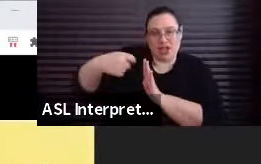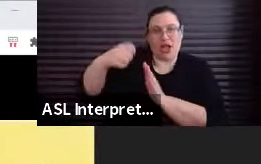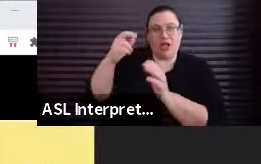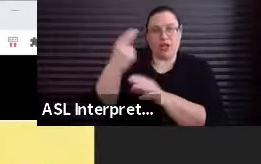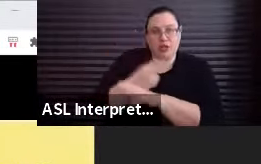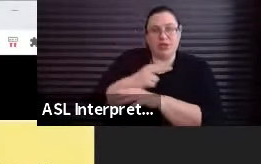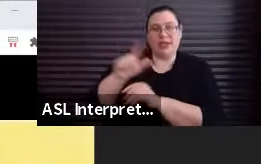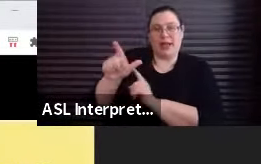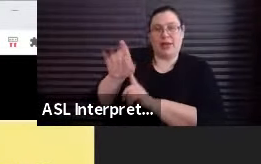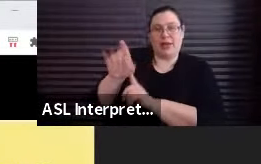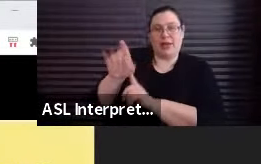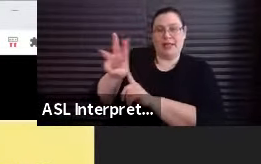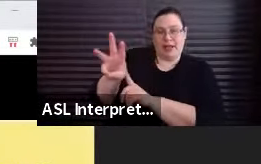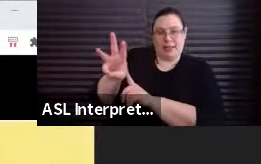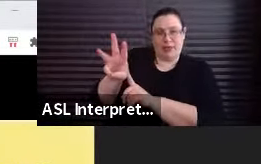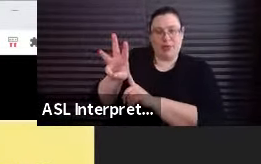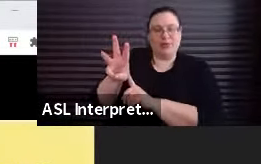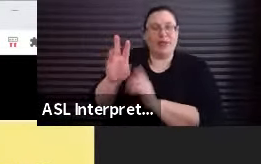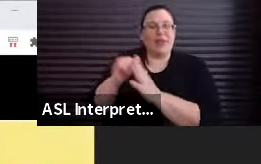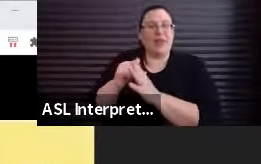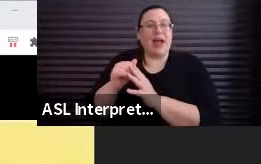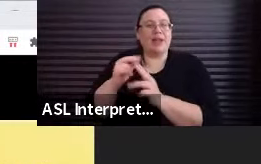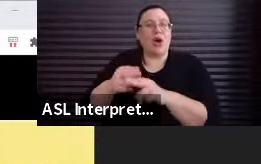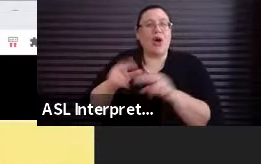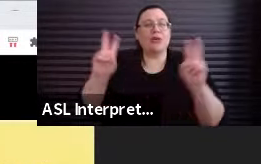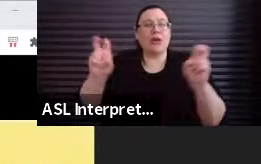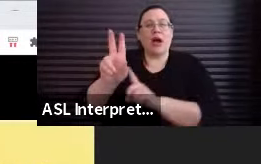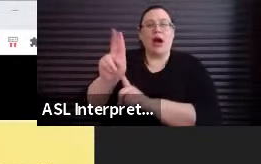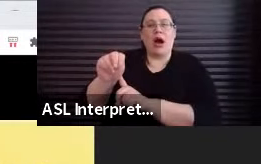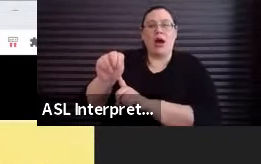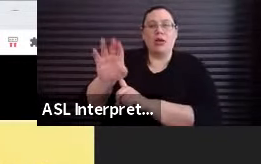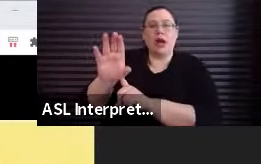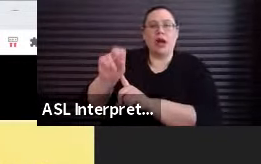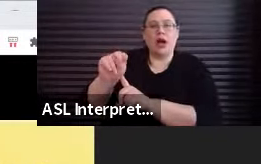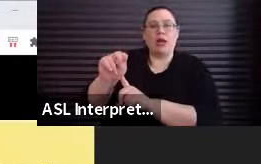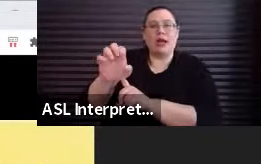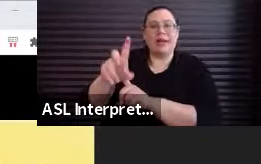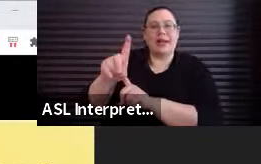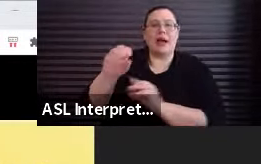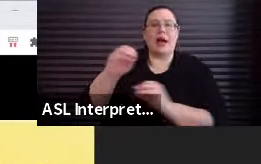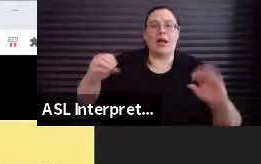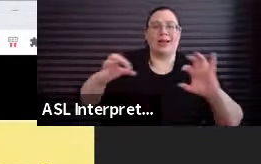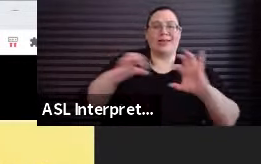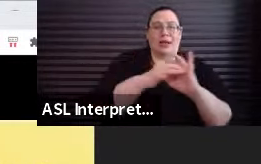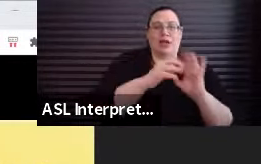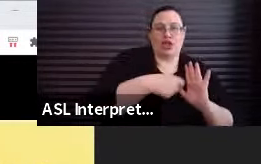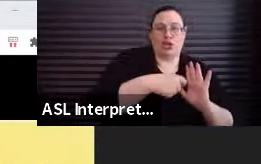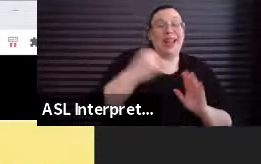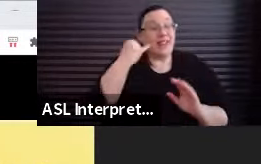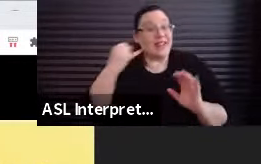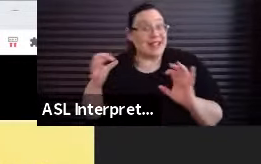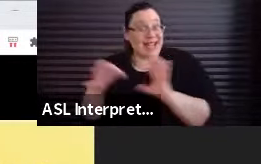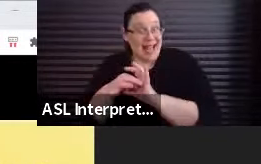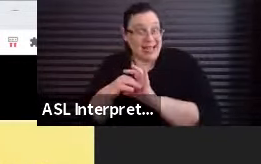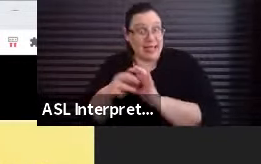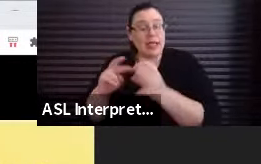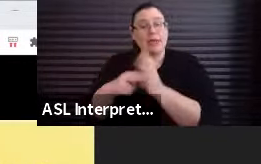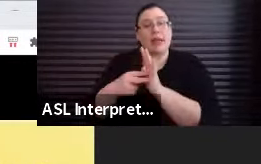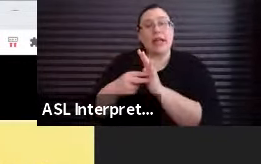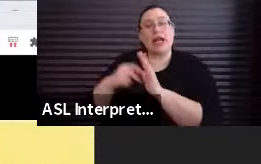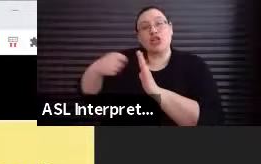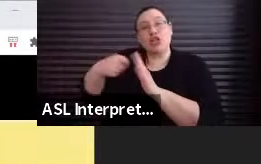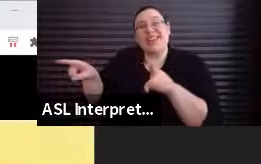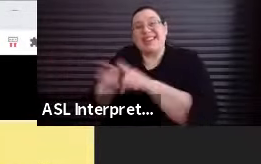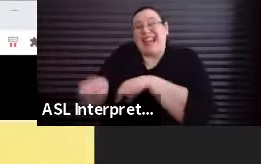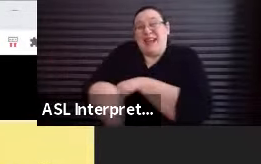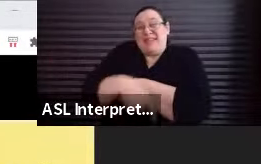digital waiver. We call that an unconnected shoot. If it is a connected shoot, meaning it's shot on the same day as a traditional